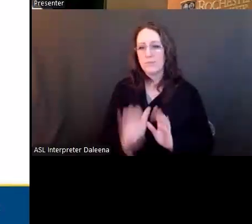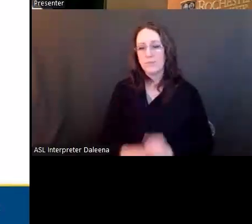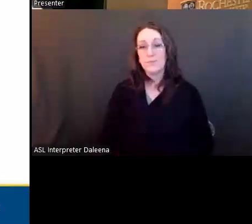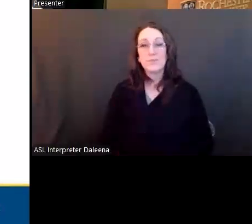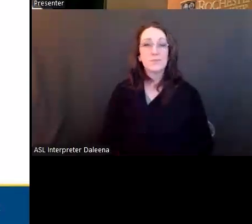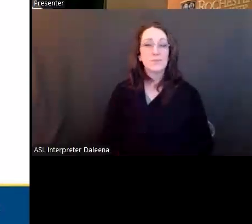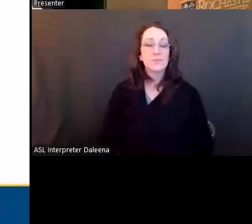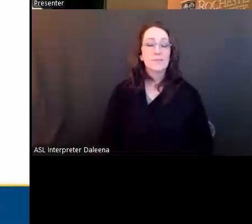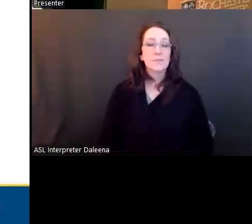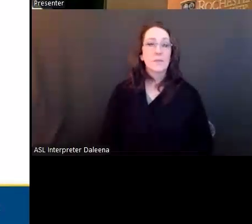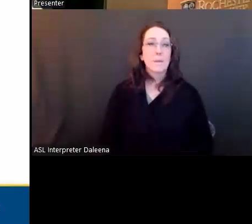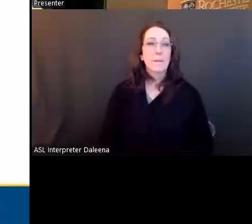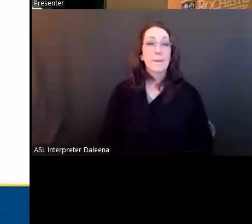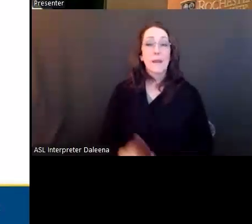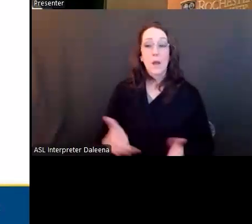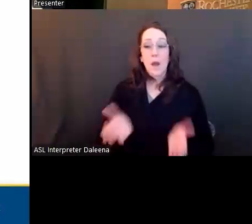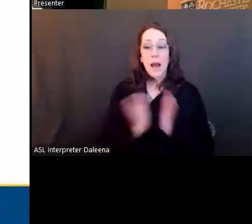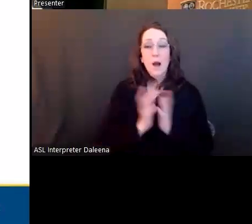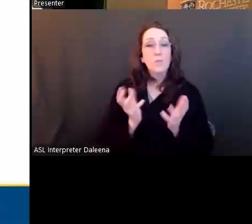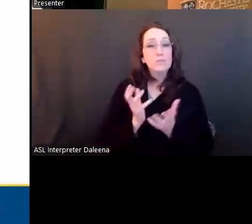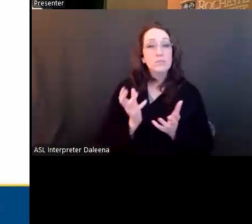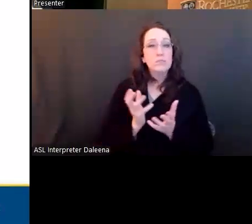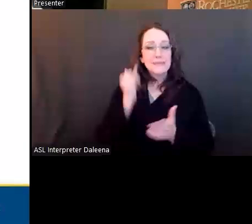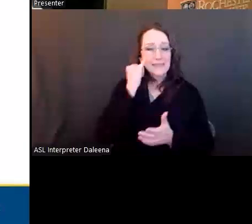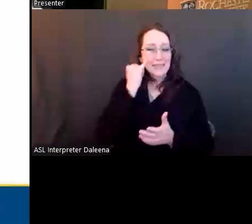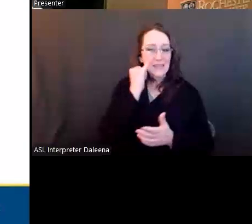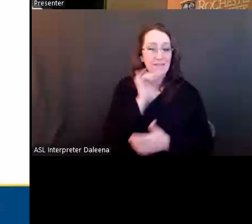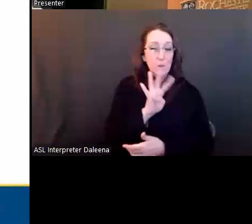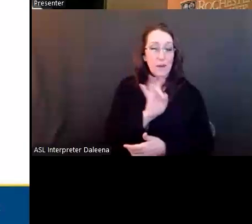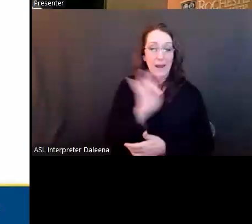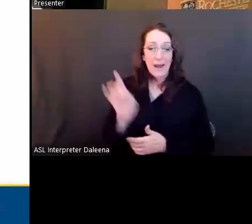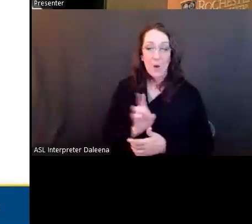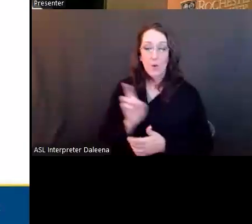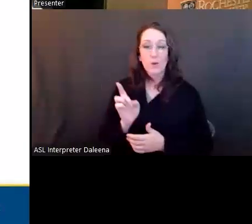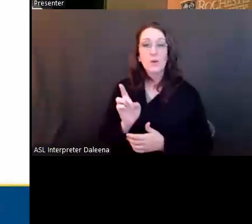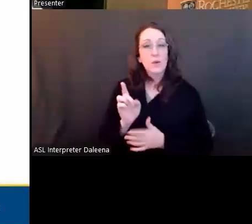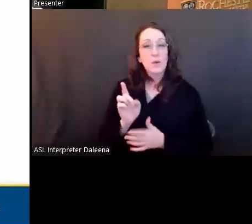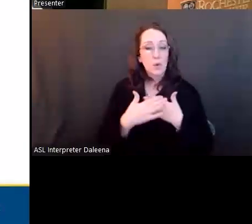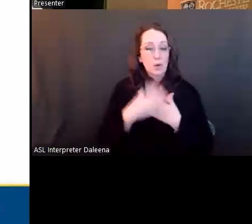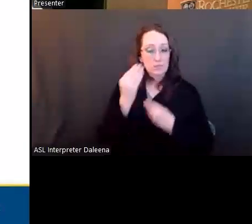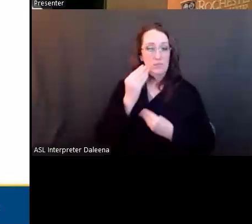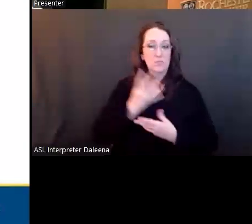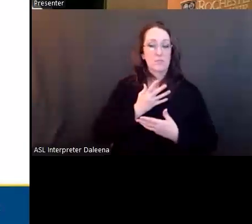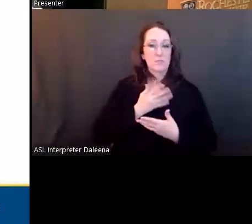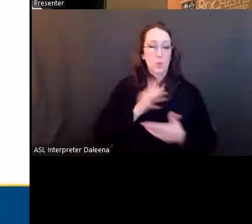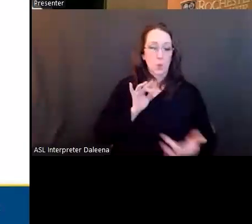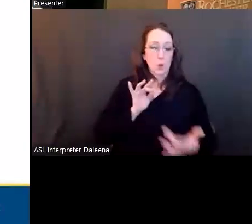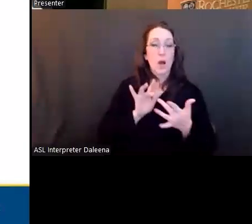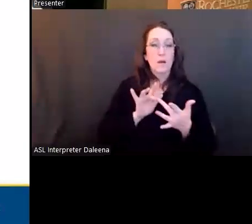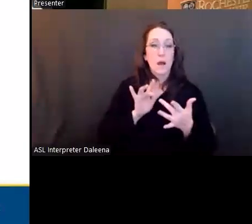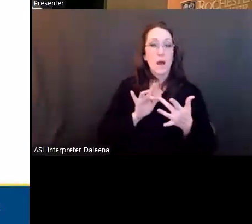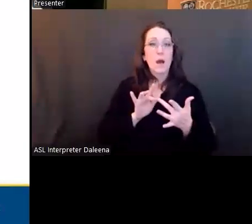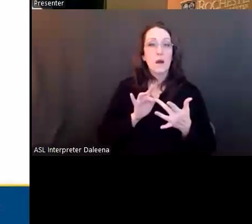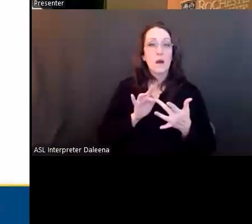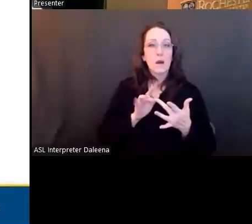would ask is that if we have 48 hours notice, when you contact us through